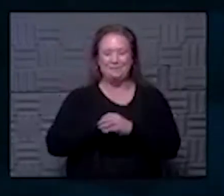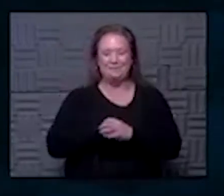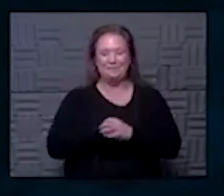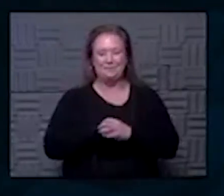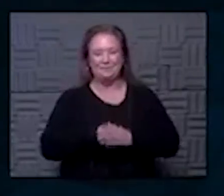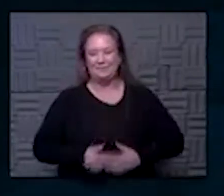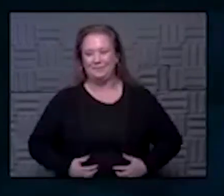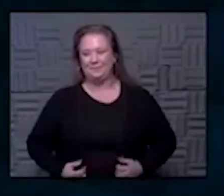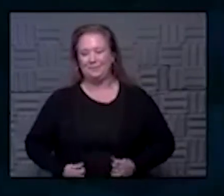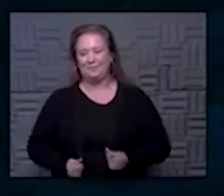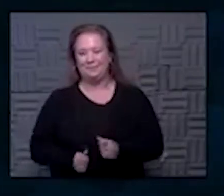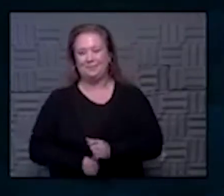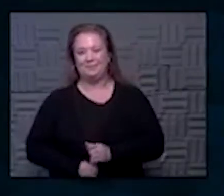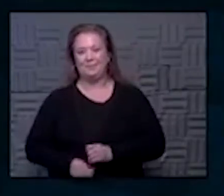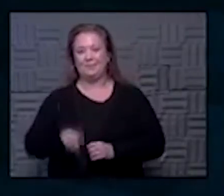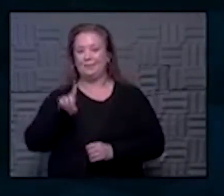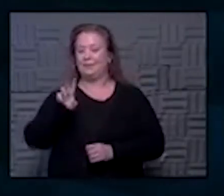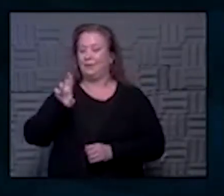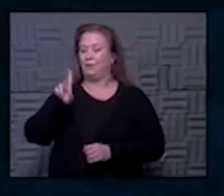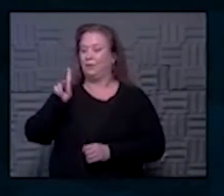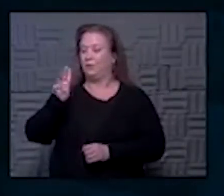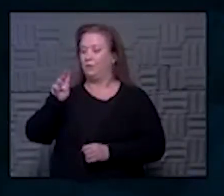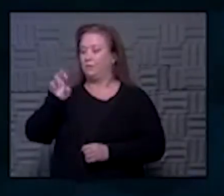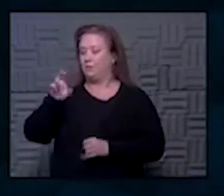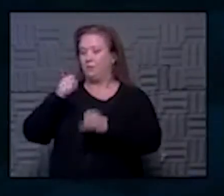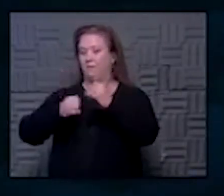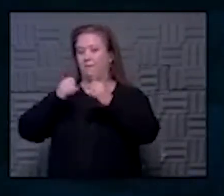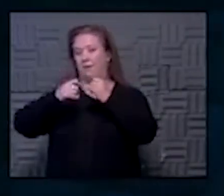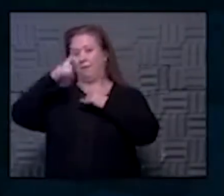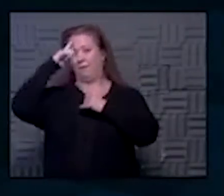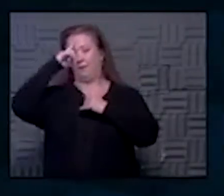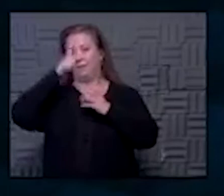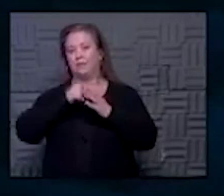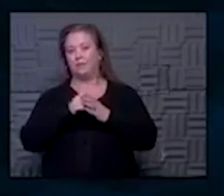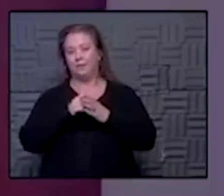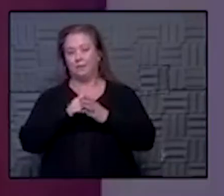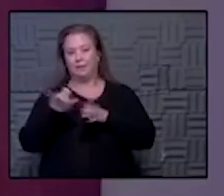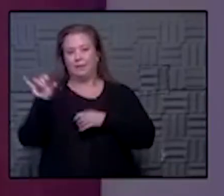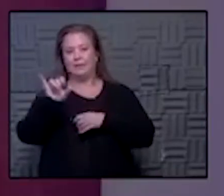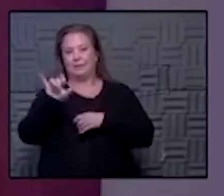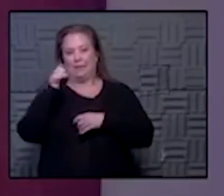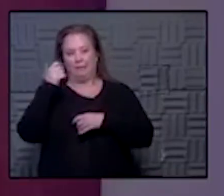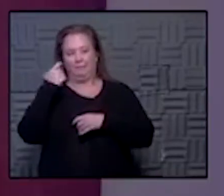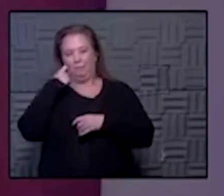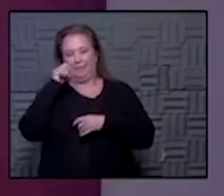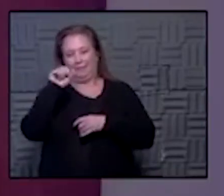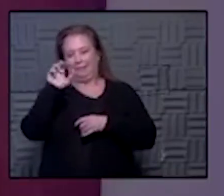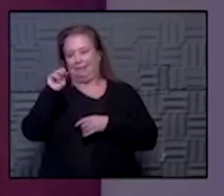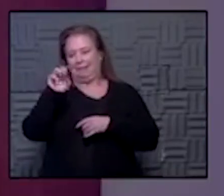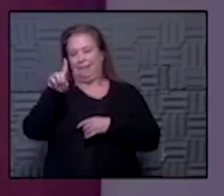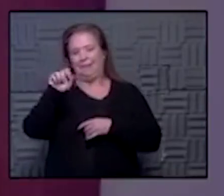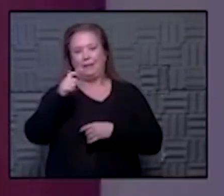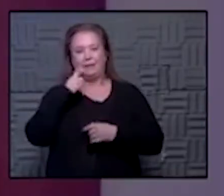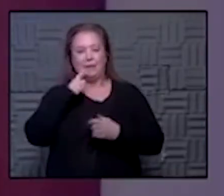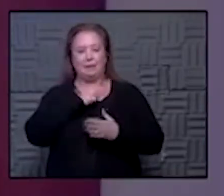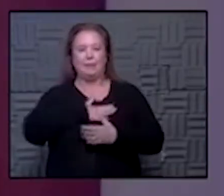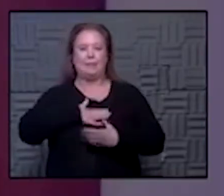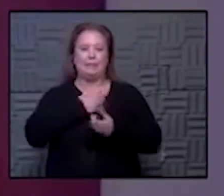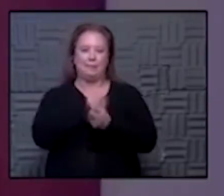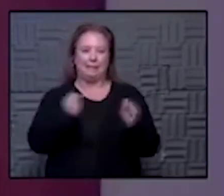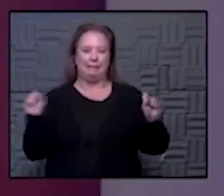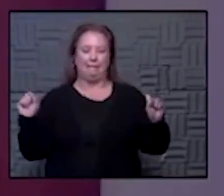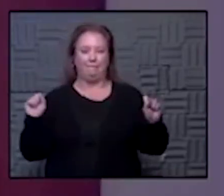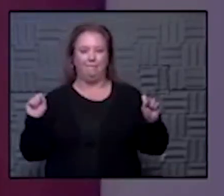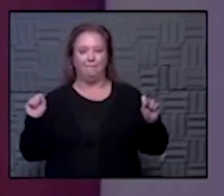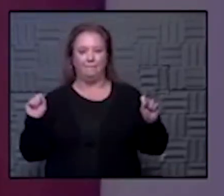job. Dr. Coomer, what are your final thoughts? Yeah, I echo some of the things that Amanda just said. Please stay safe out